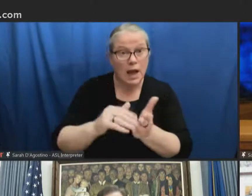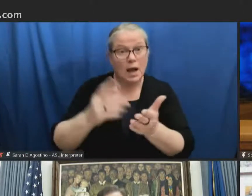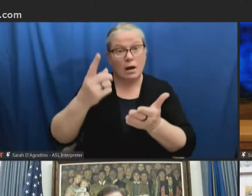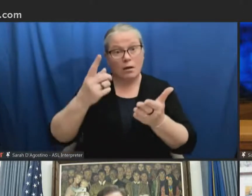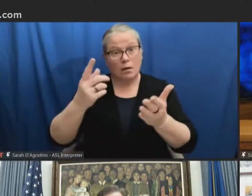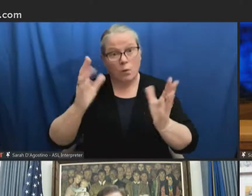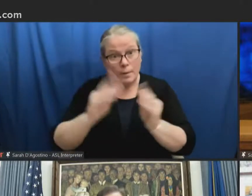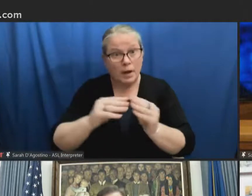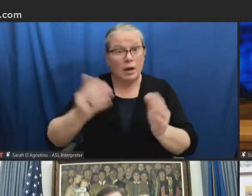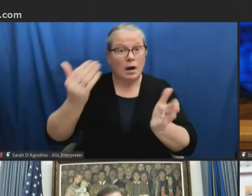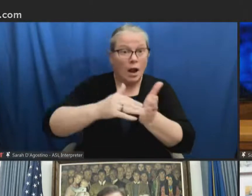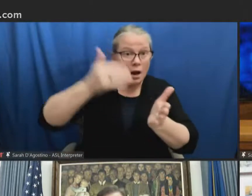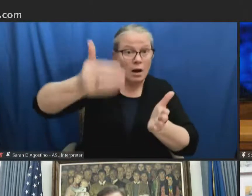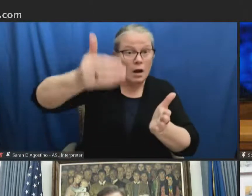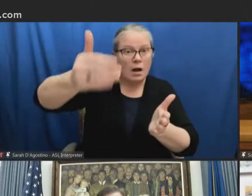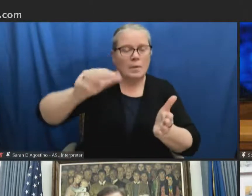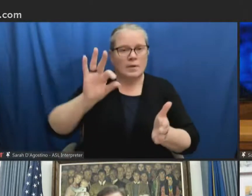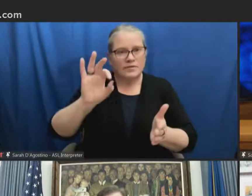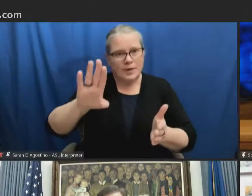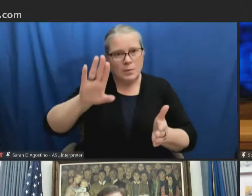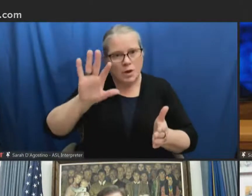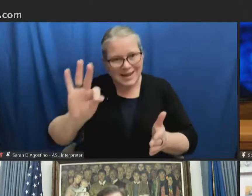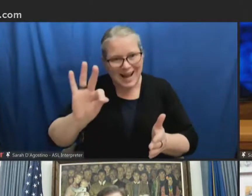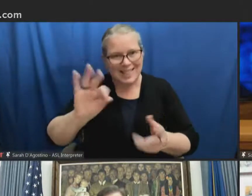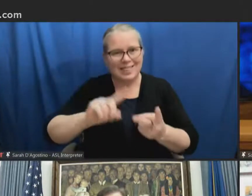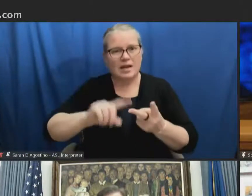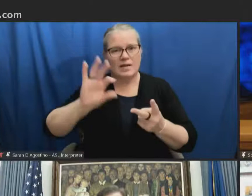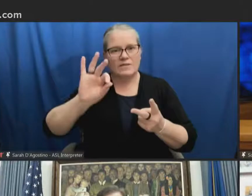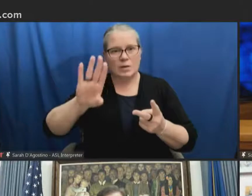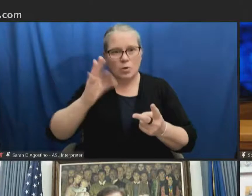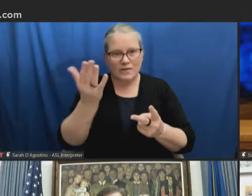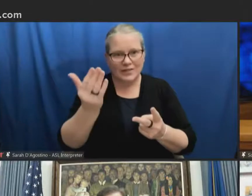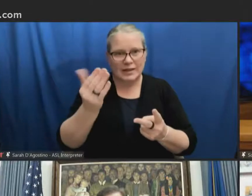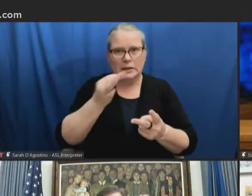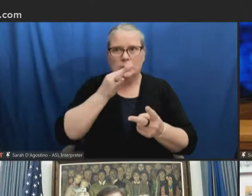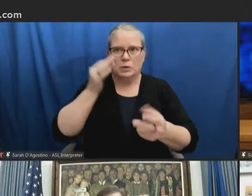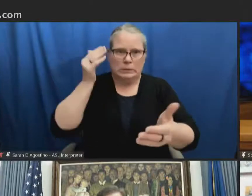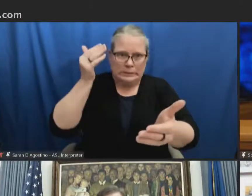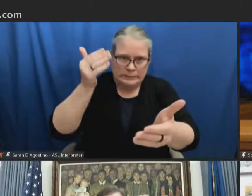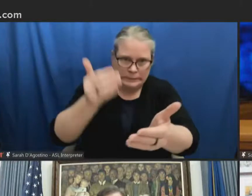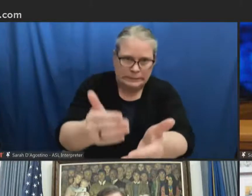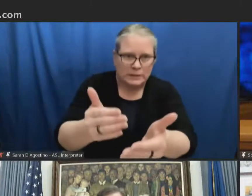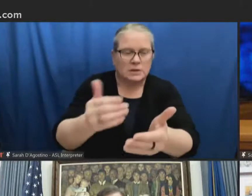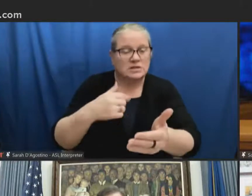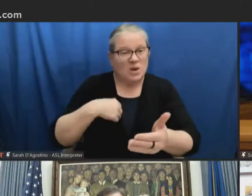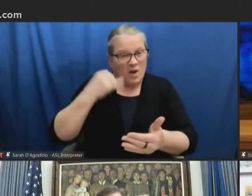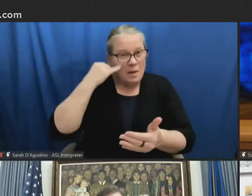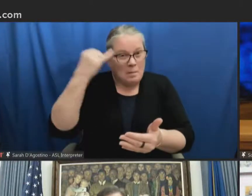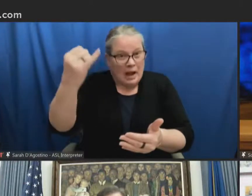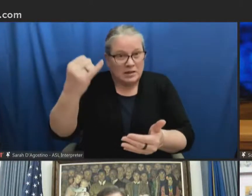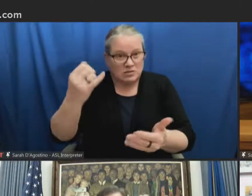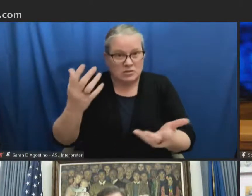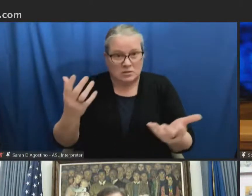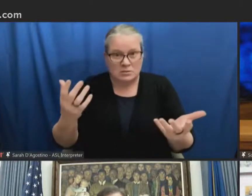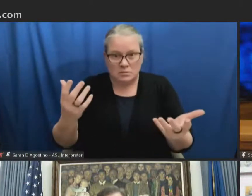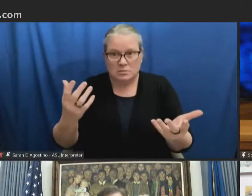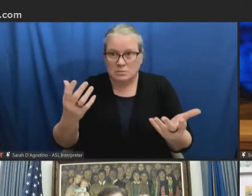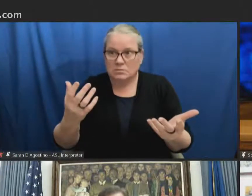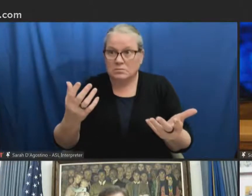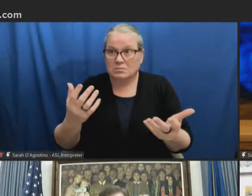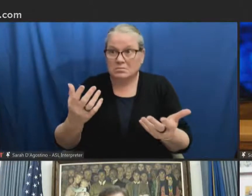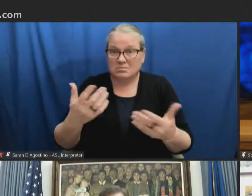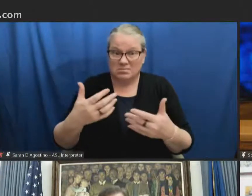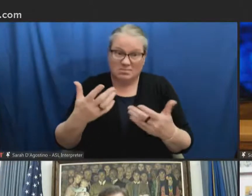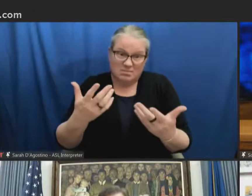date. Obviously February 9th and February 15th are fast approaching. So I would imagine that it might be perhaps